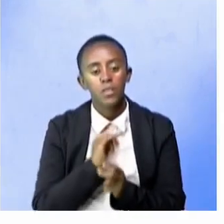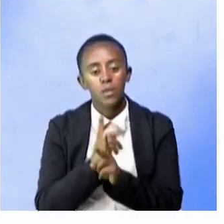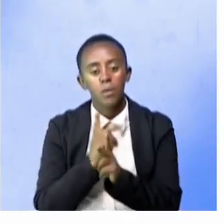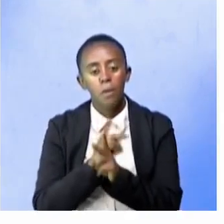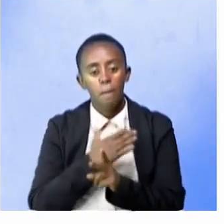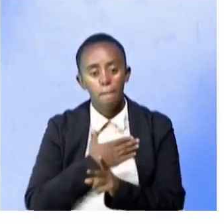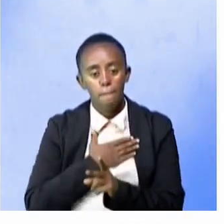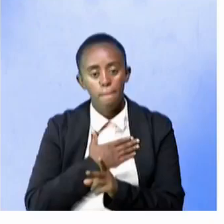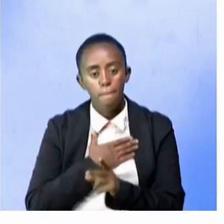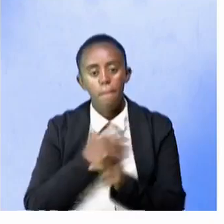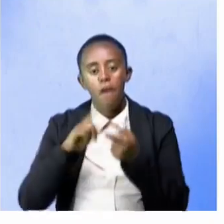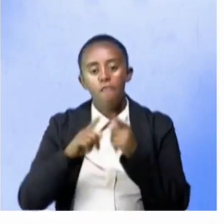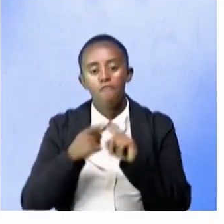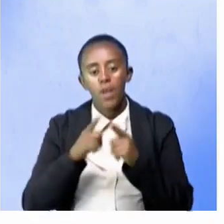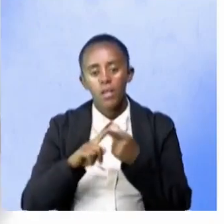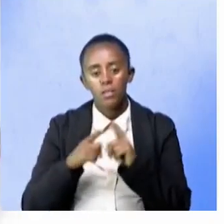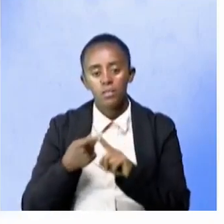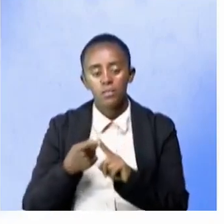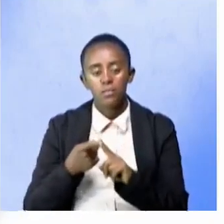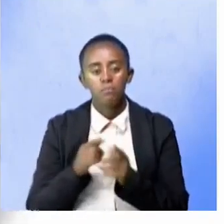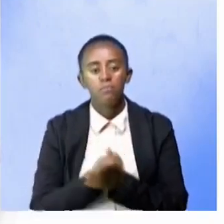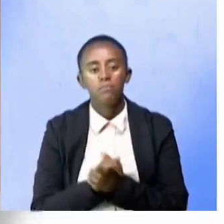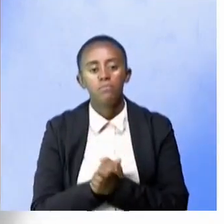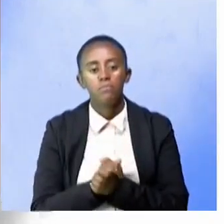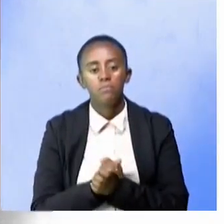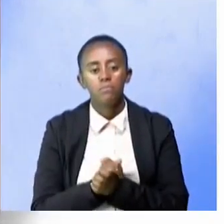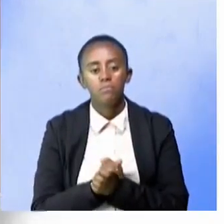my friend